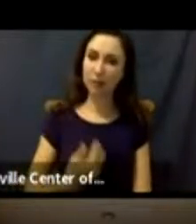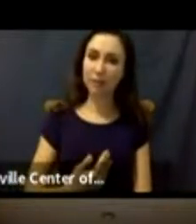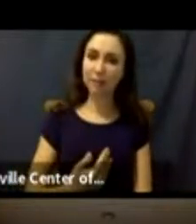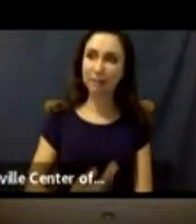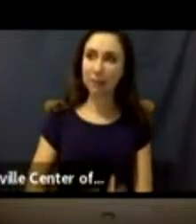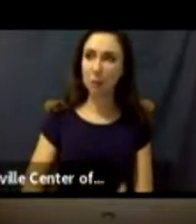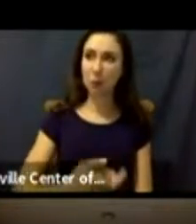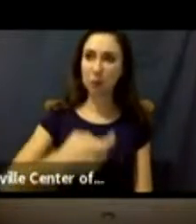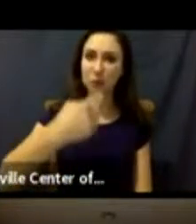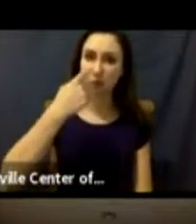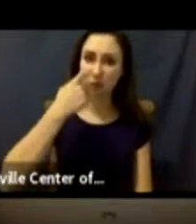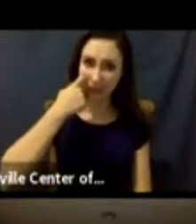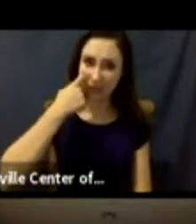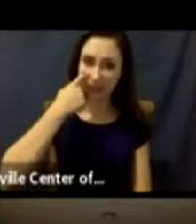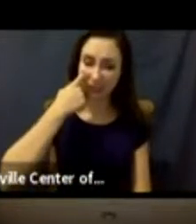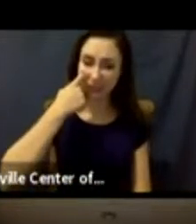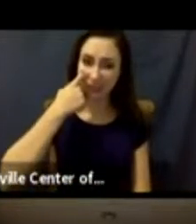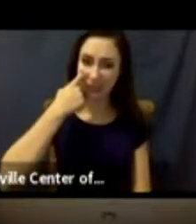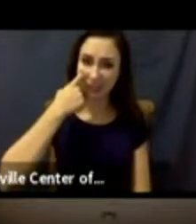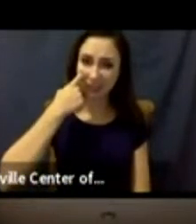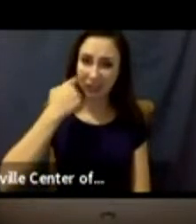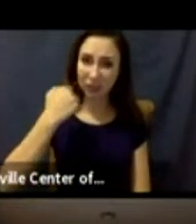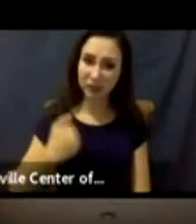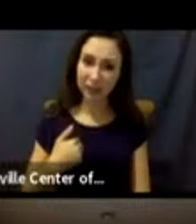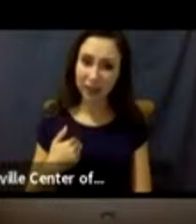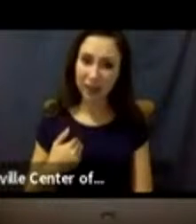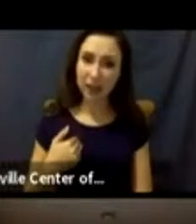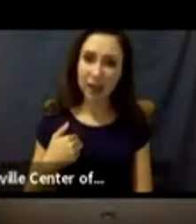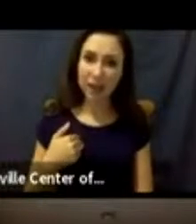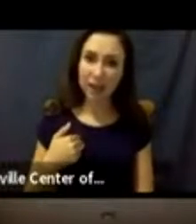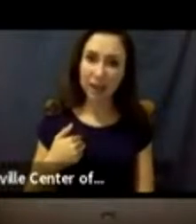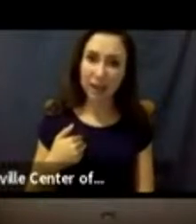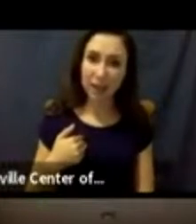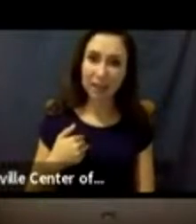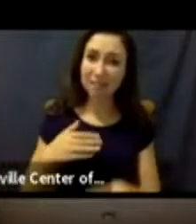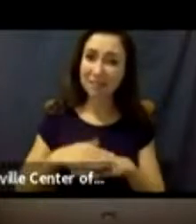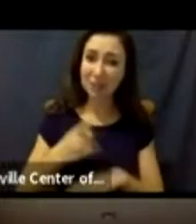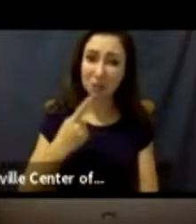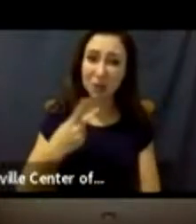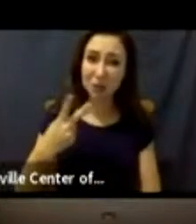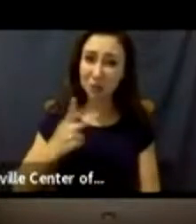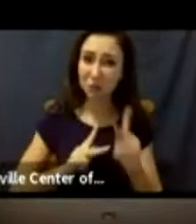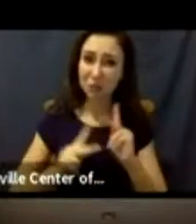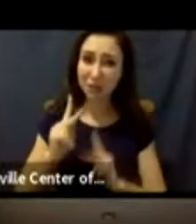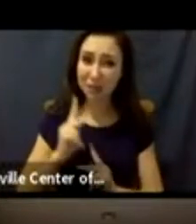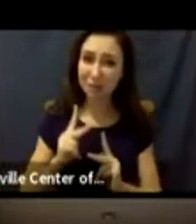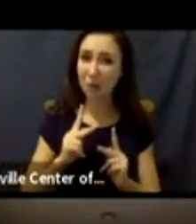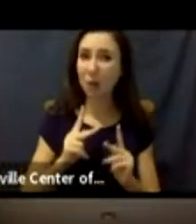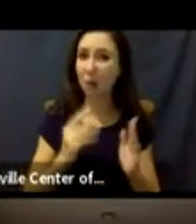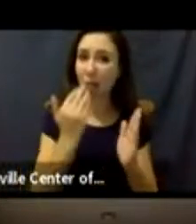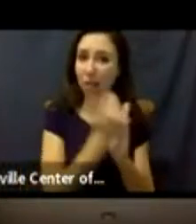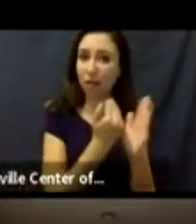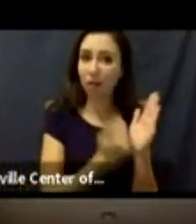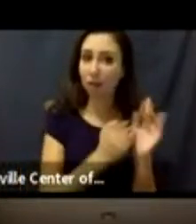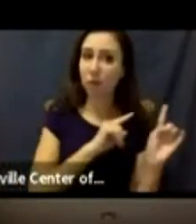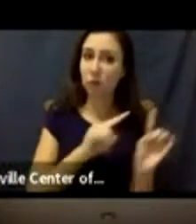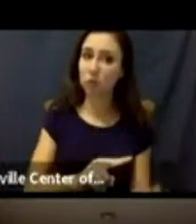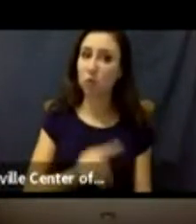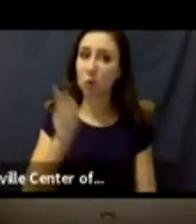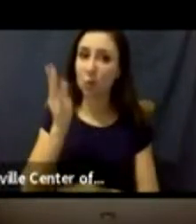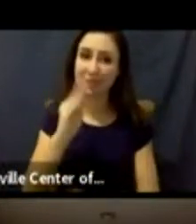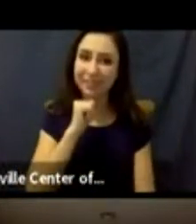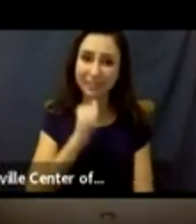public forum, there were at least 1 or 2 people who were on the docket to come speak that